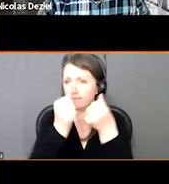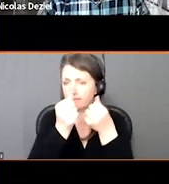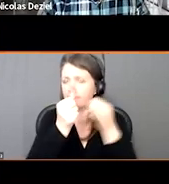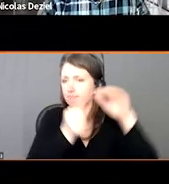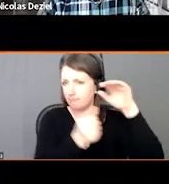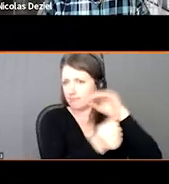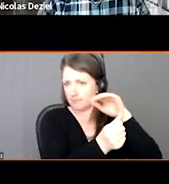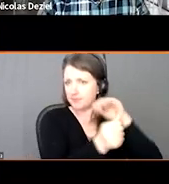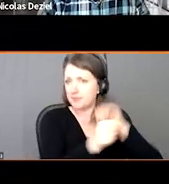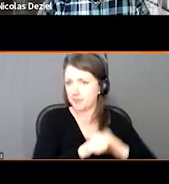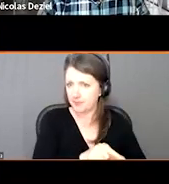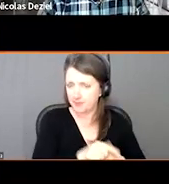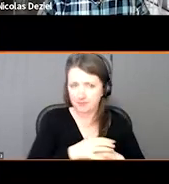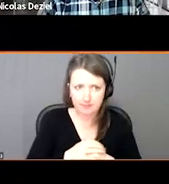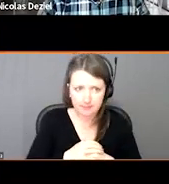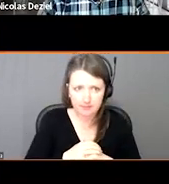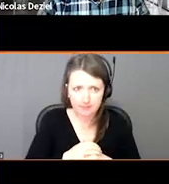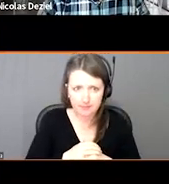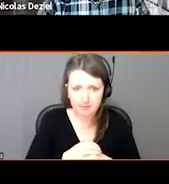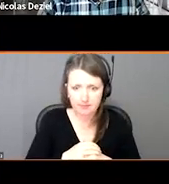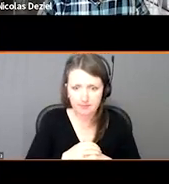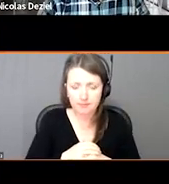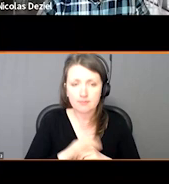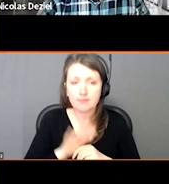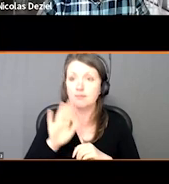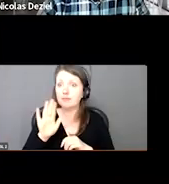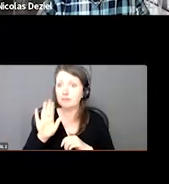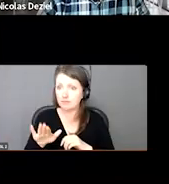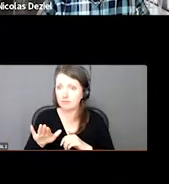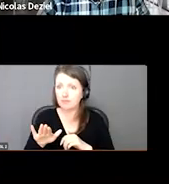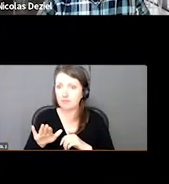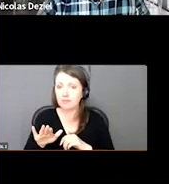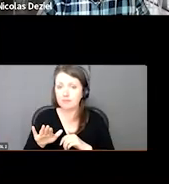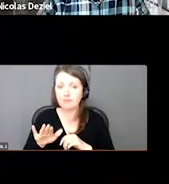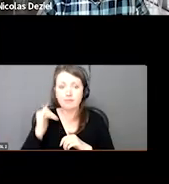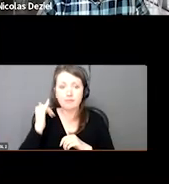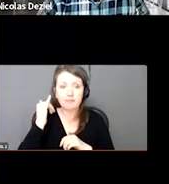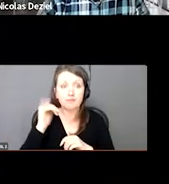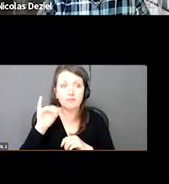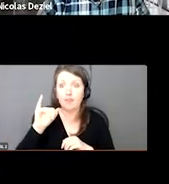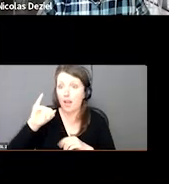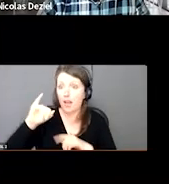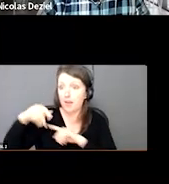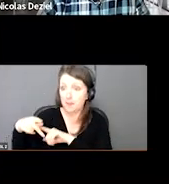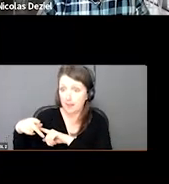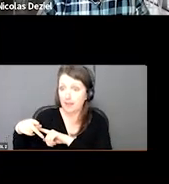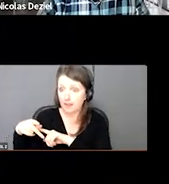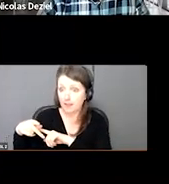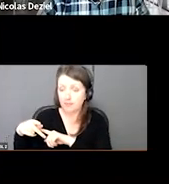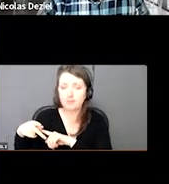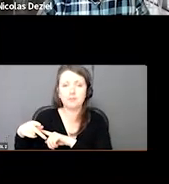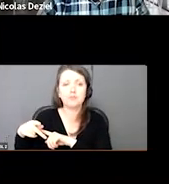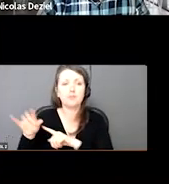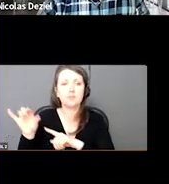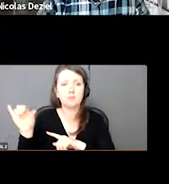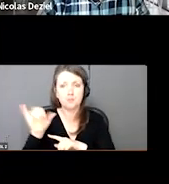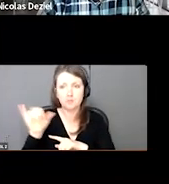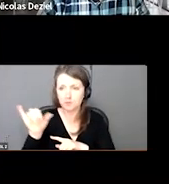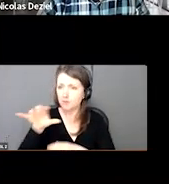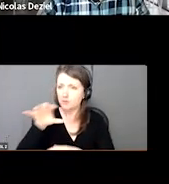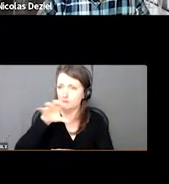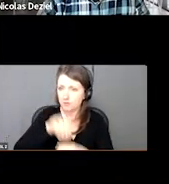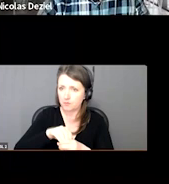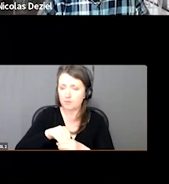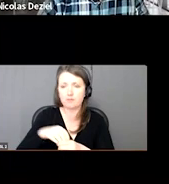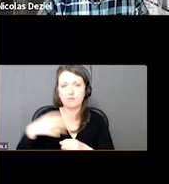Before I open the floor for initial questions, if you have any, IP also includes valuable information. The previous